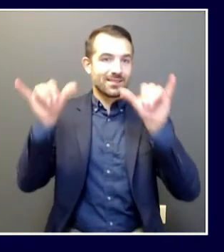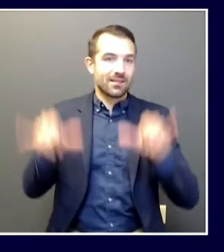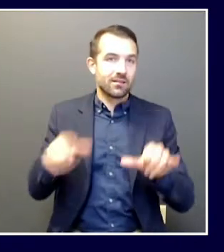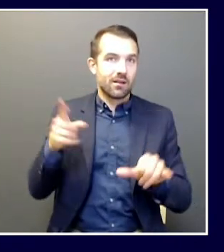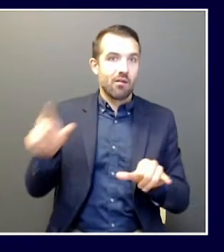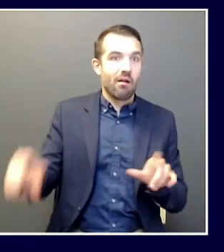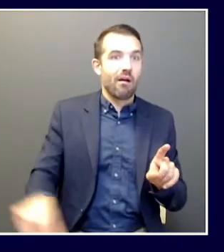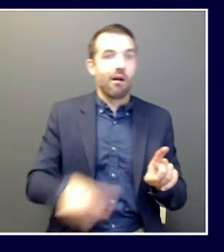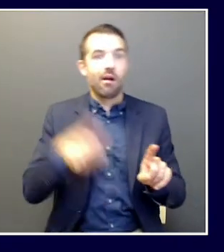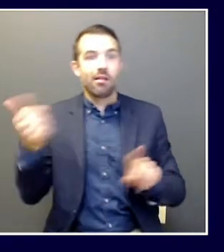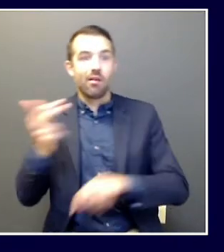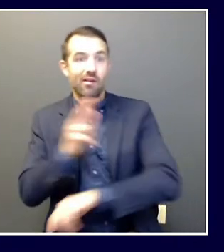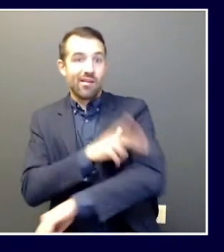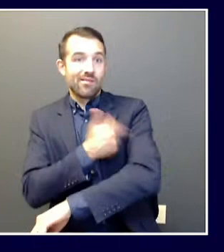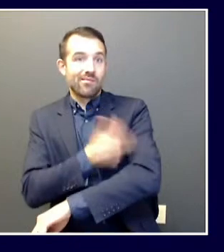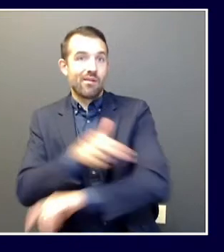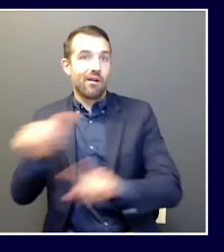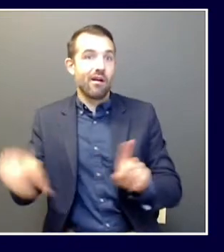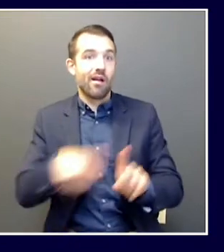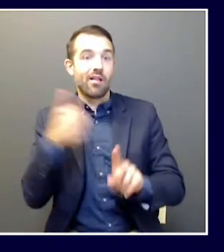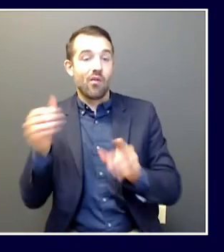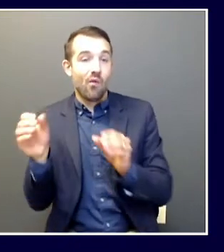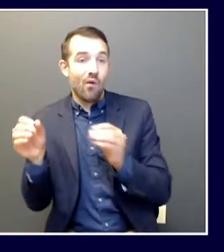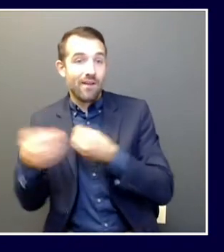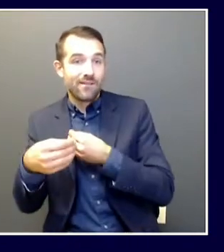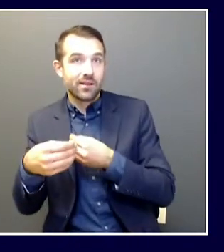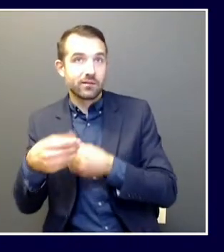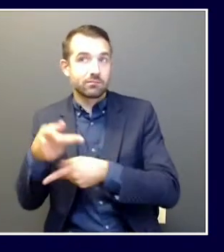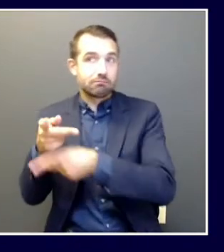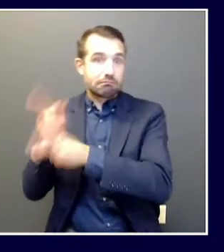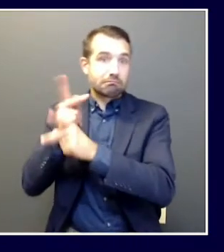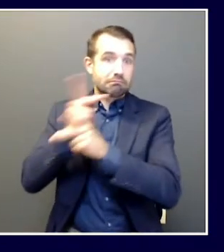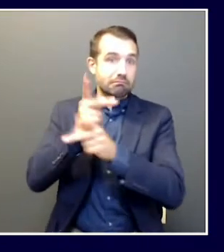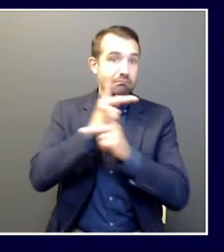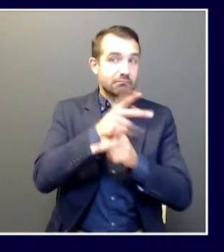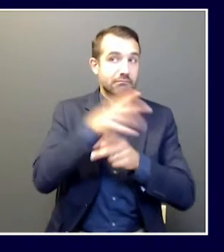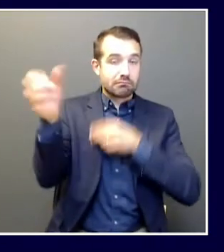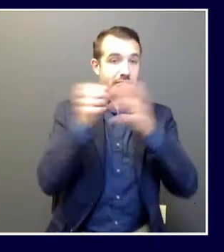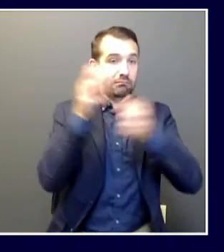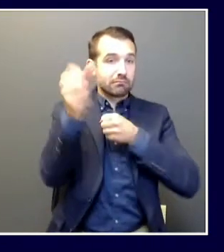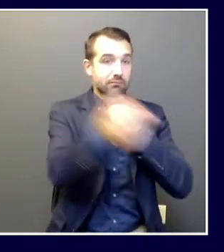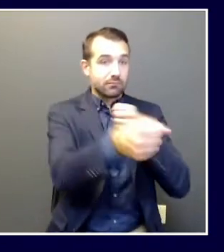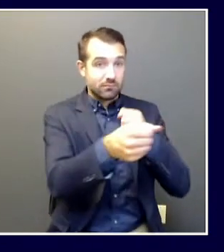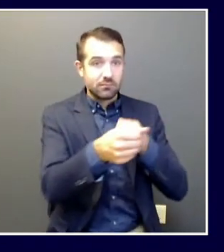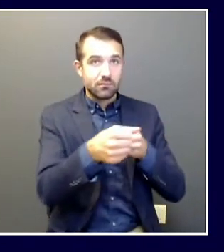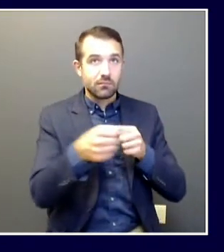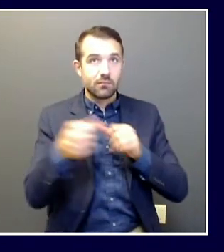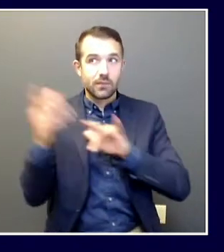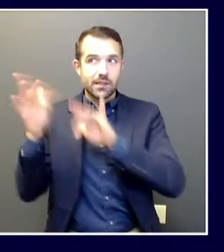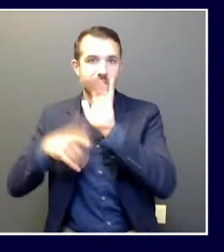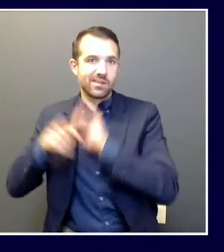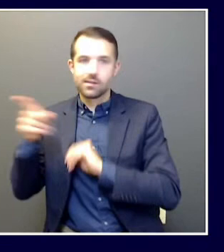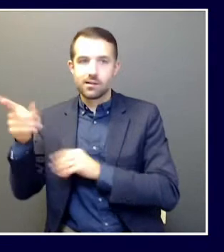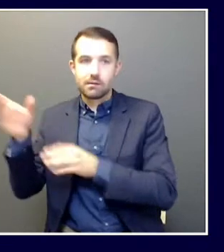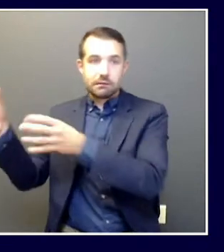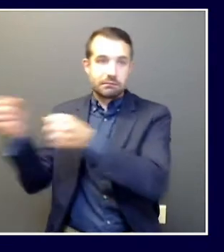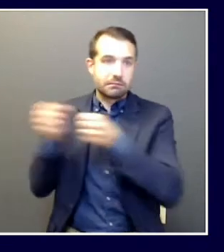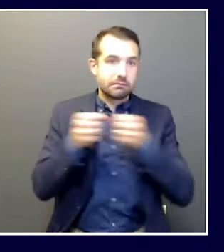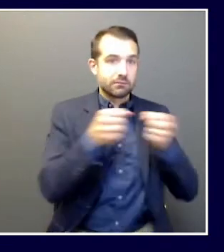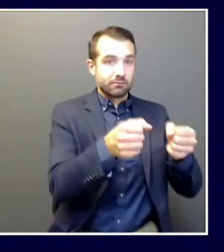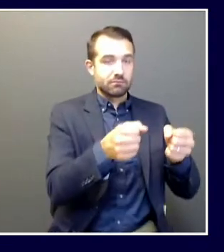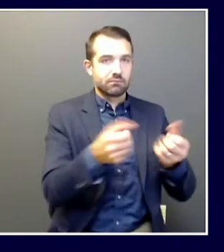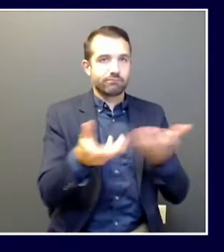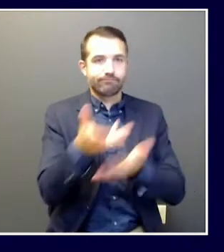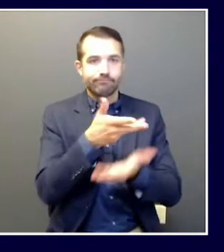then unfortunately creates a vacancy in another healthcare system. So that's part of the calculus. Of course, the